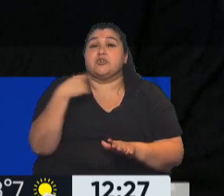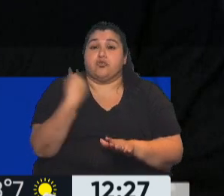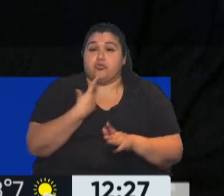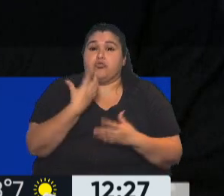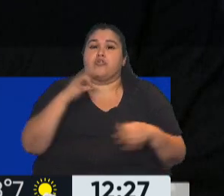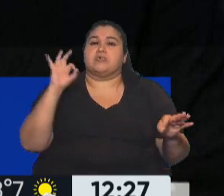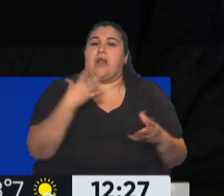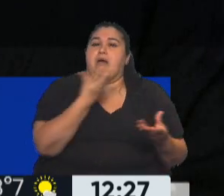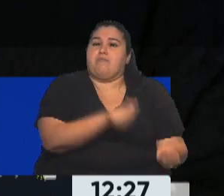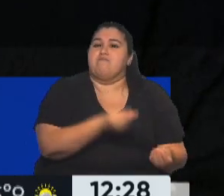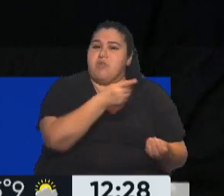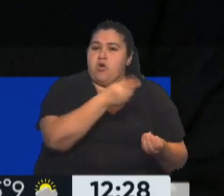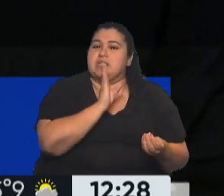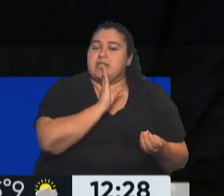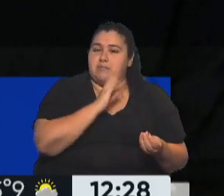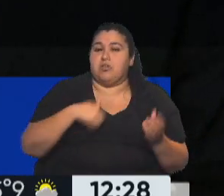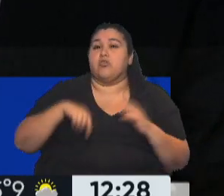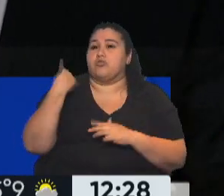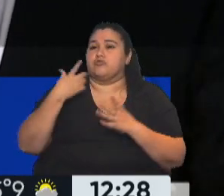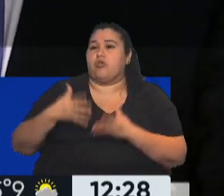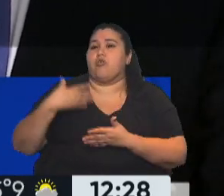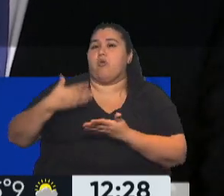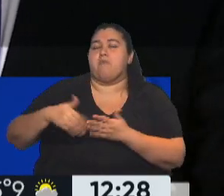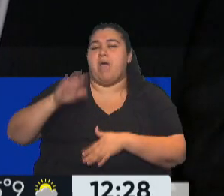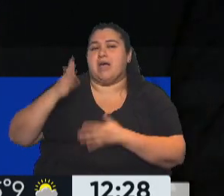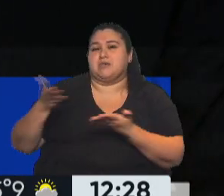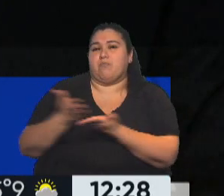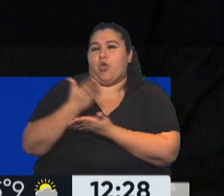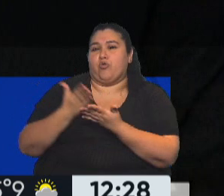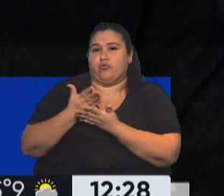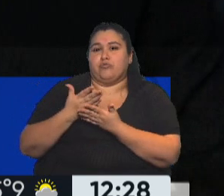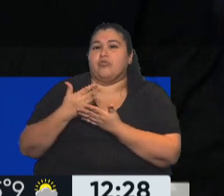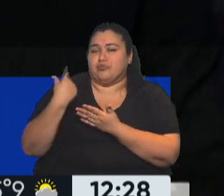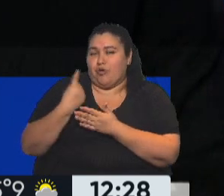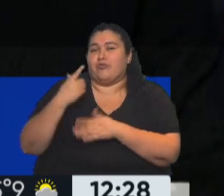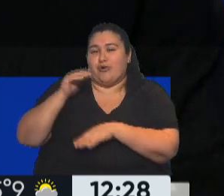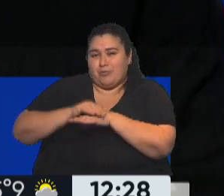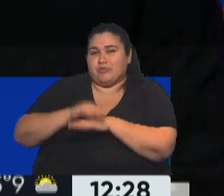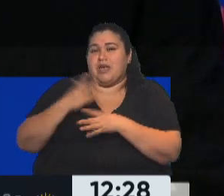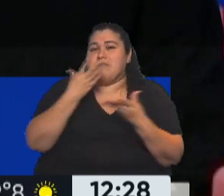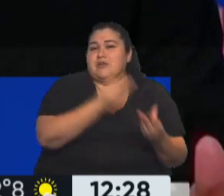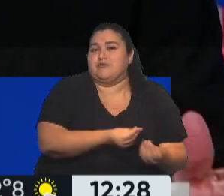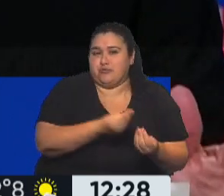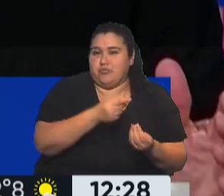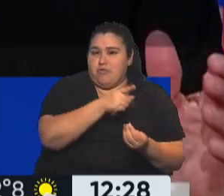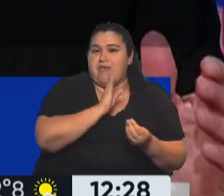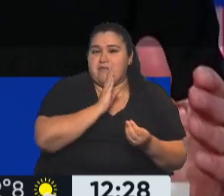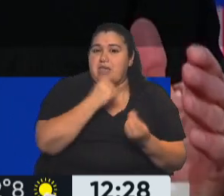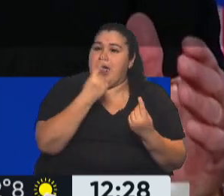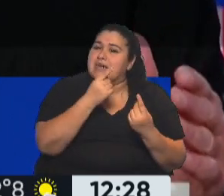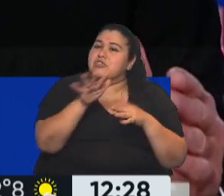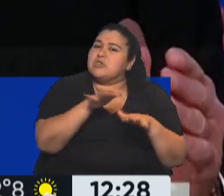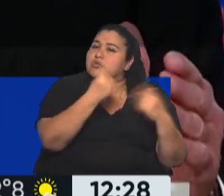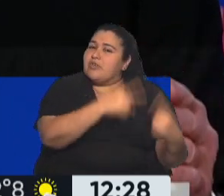We are the biggest producer of support for Israel of anyone in the world. And so that's, there are two different things.